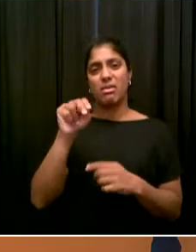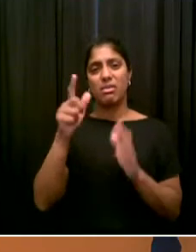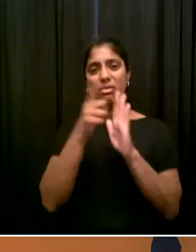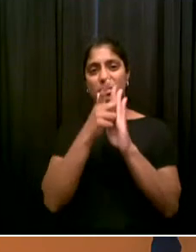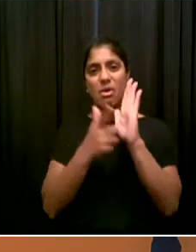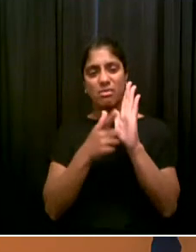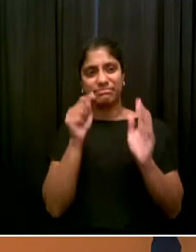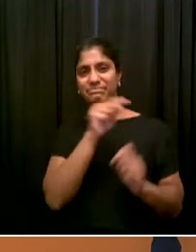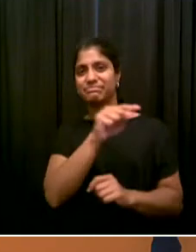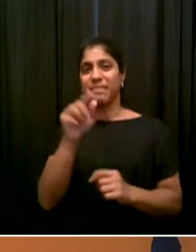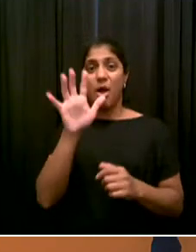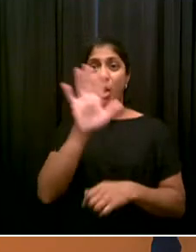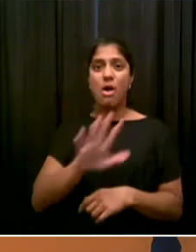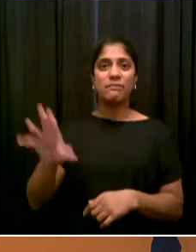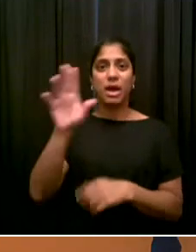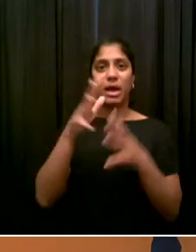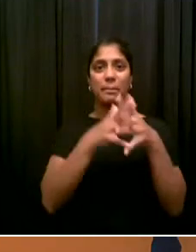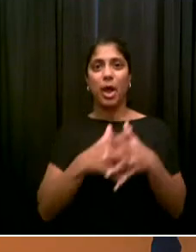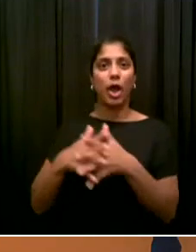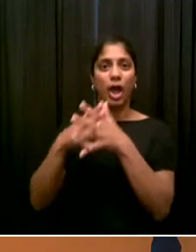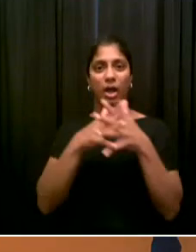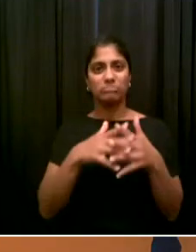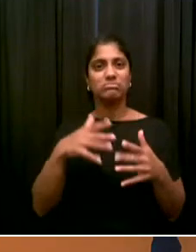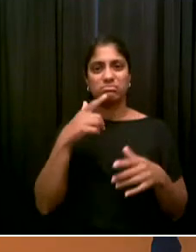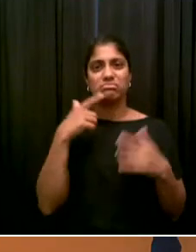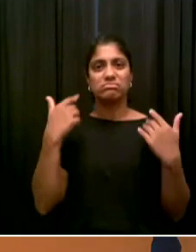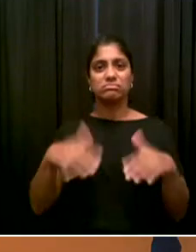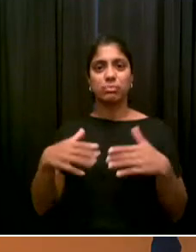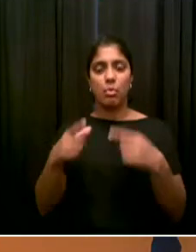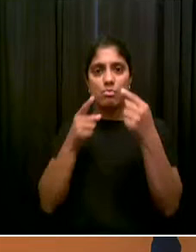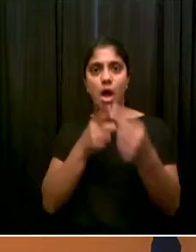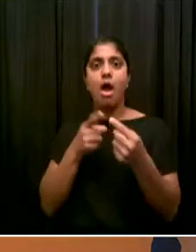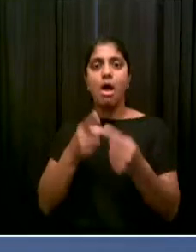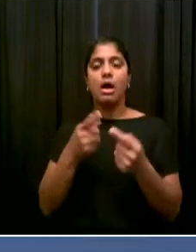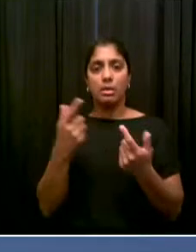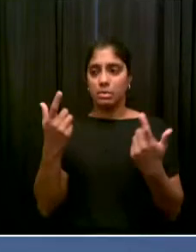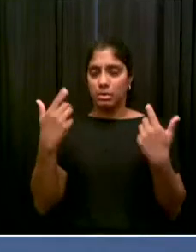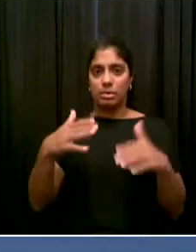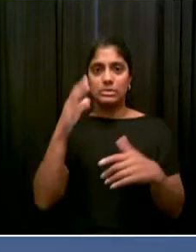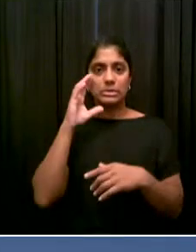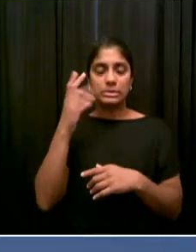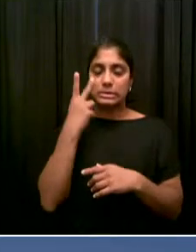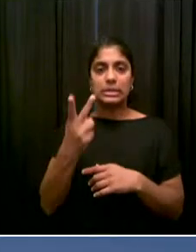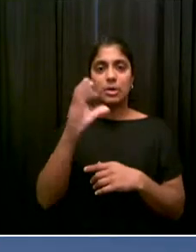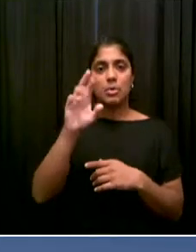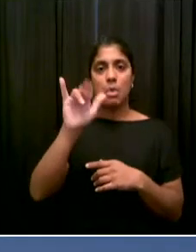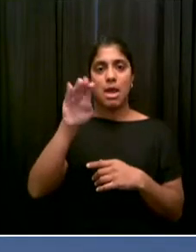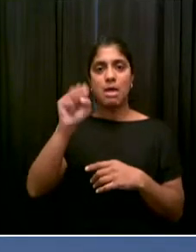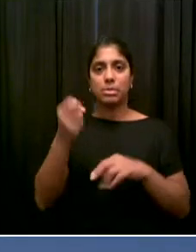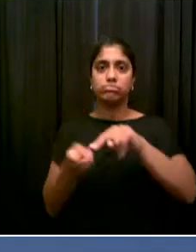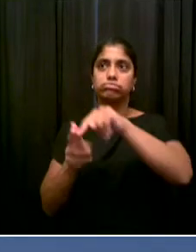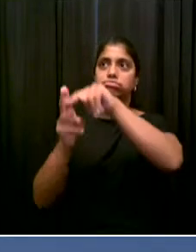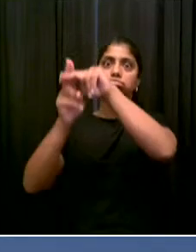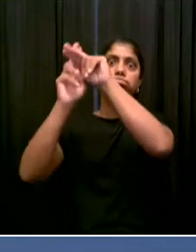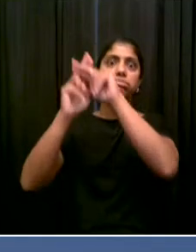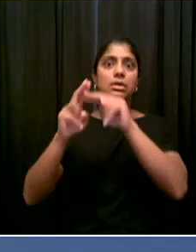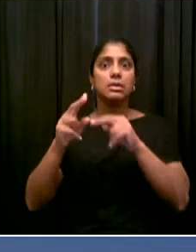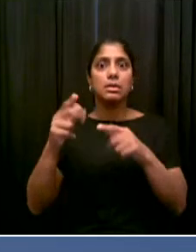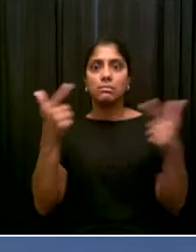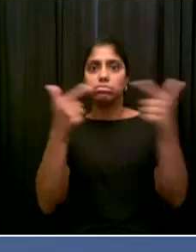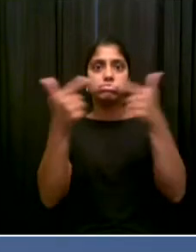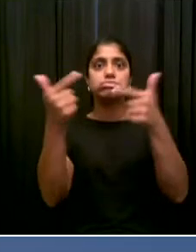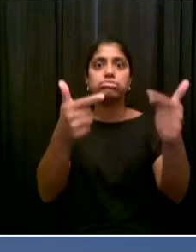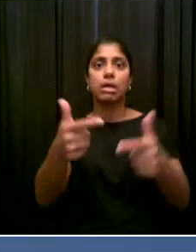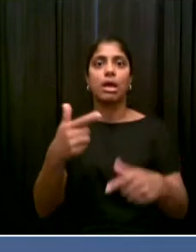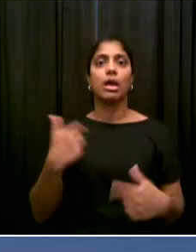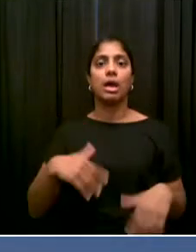of the perfect storm of COVID. The president put forward an extraordinary plan, and it really mirrors some of the